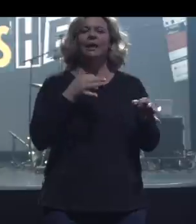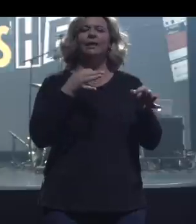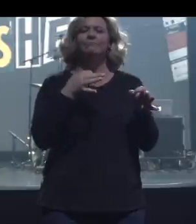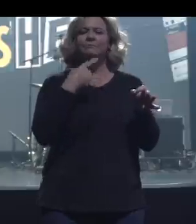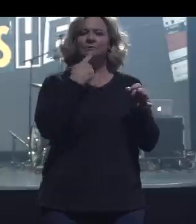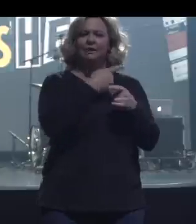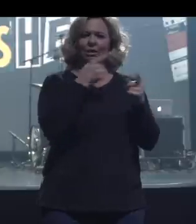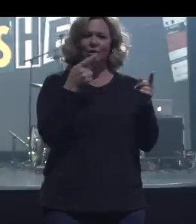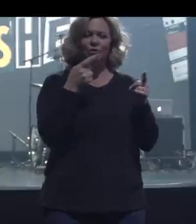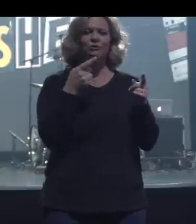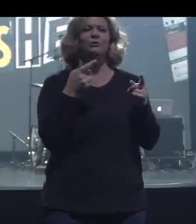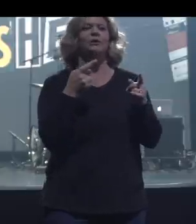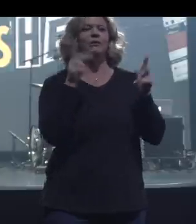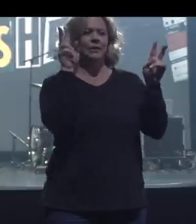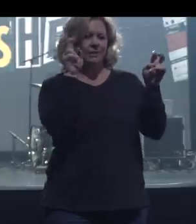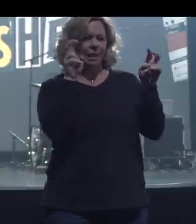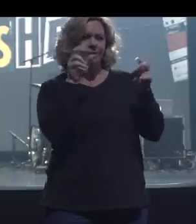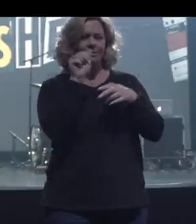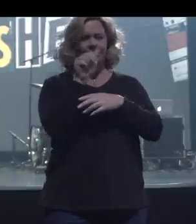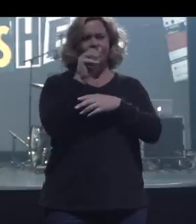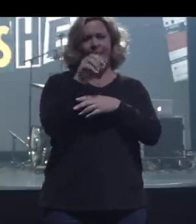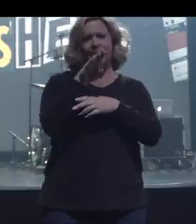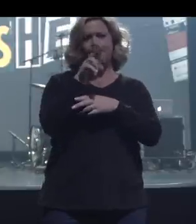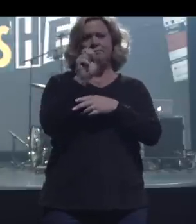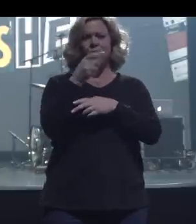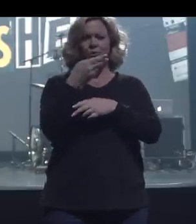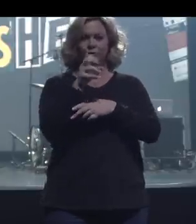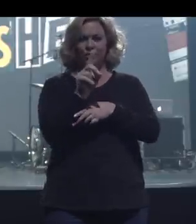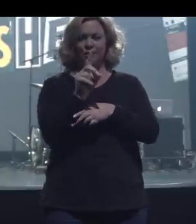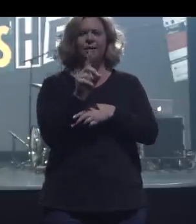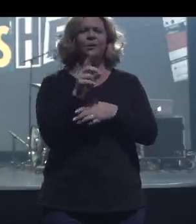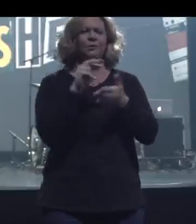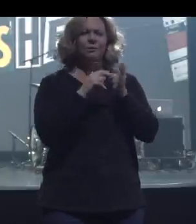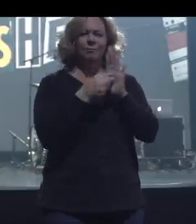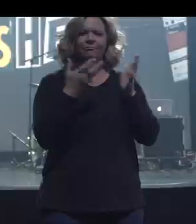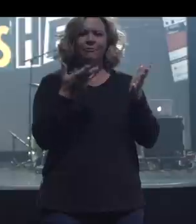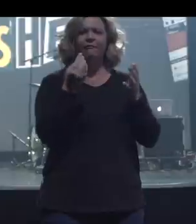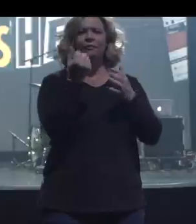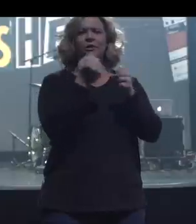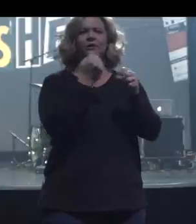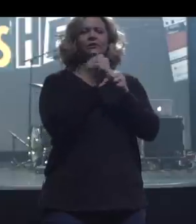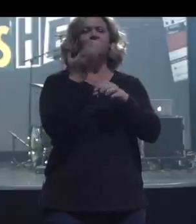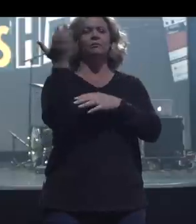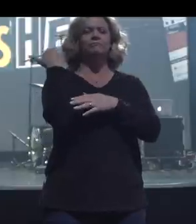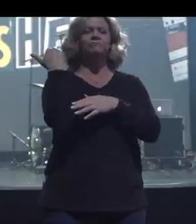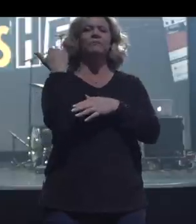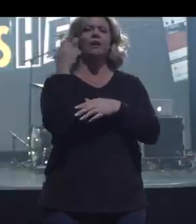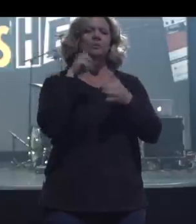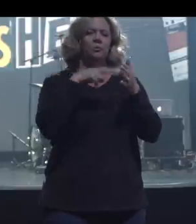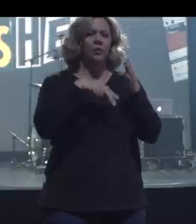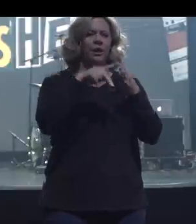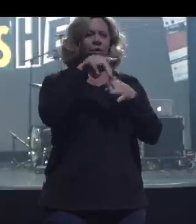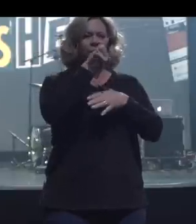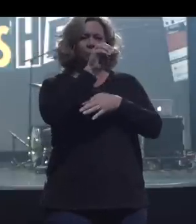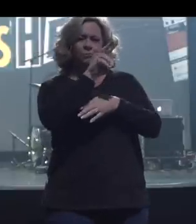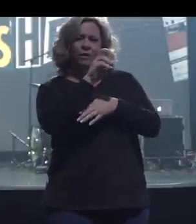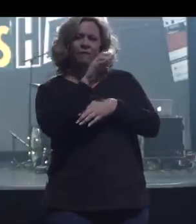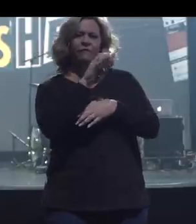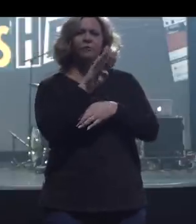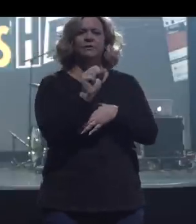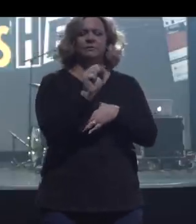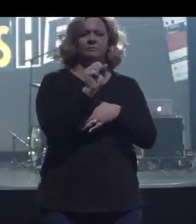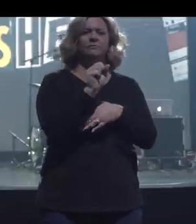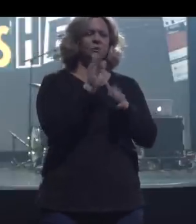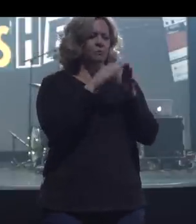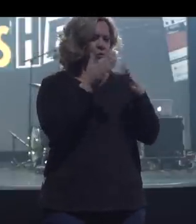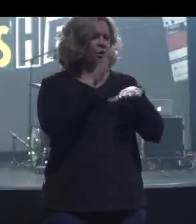telling you how I got the title for this series, Ambushed. What happened was a few years back, I was reading the book of Proverbs, which I do quite frequently. It's a